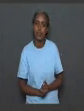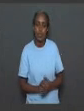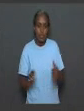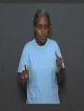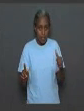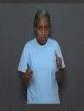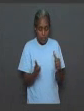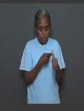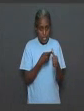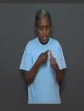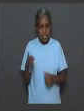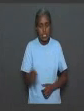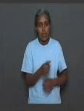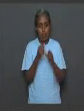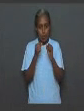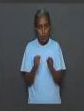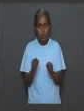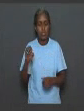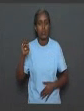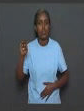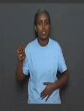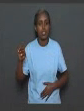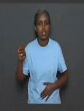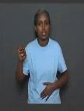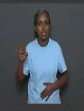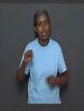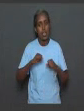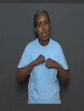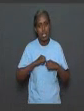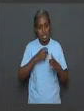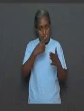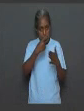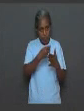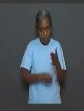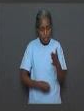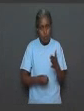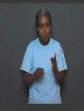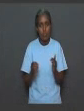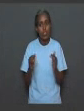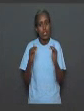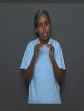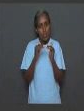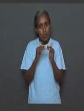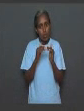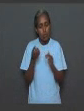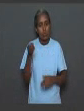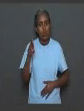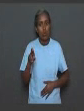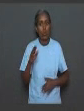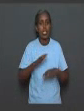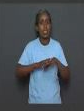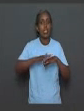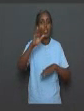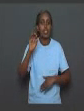First, the probability of E has a value either equal to or greater